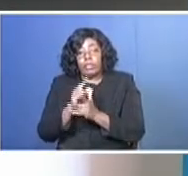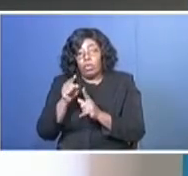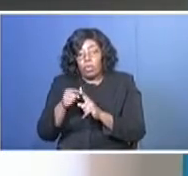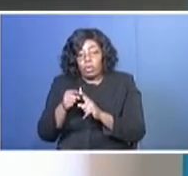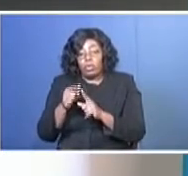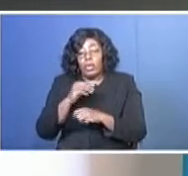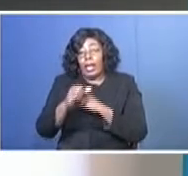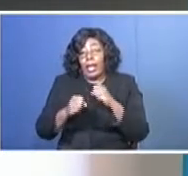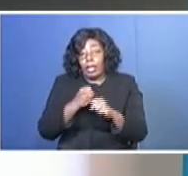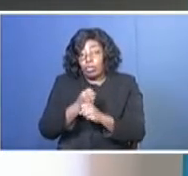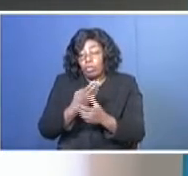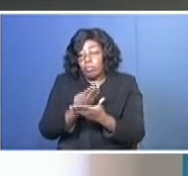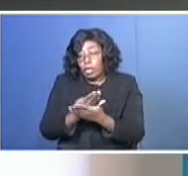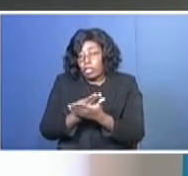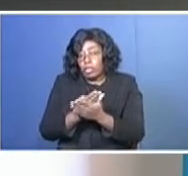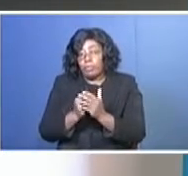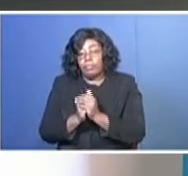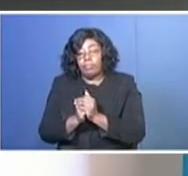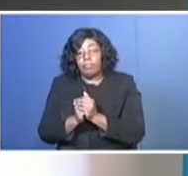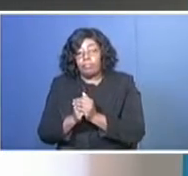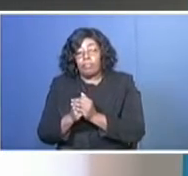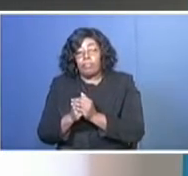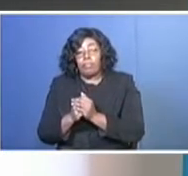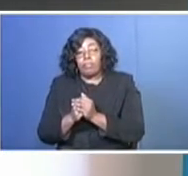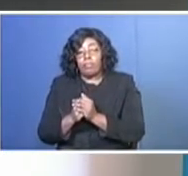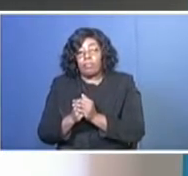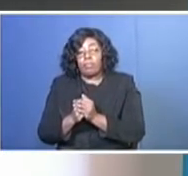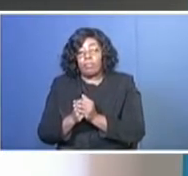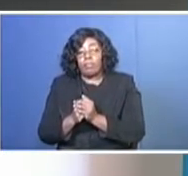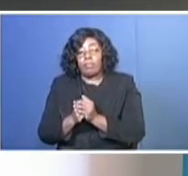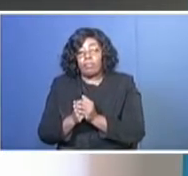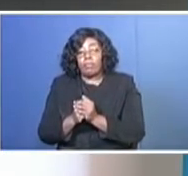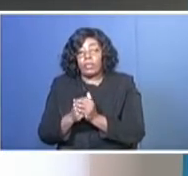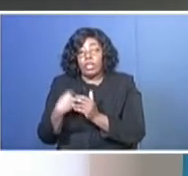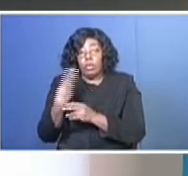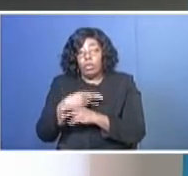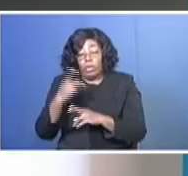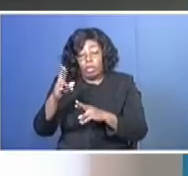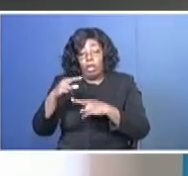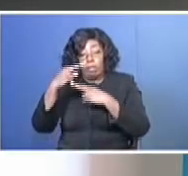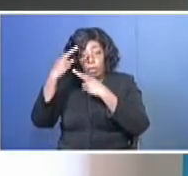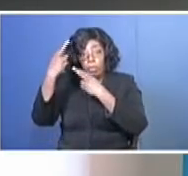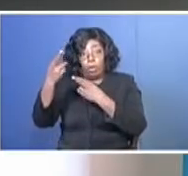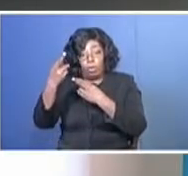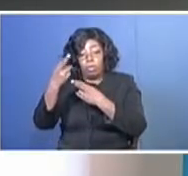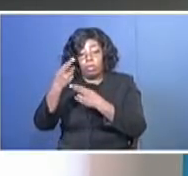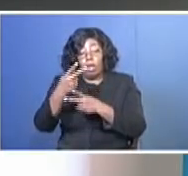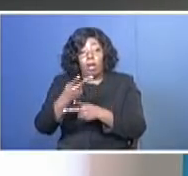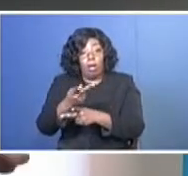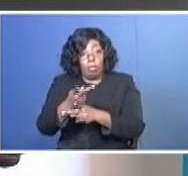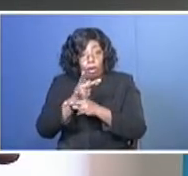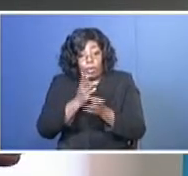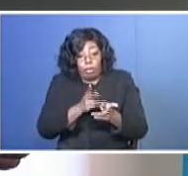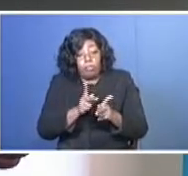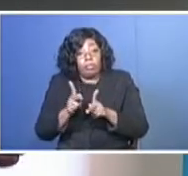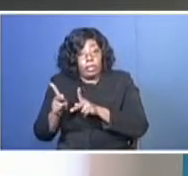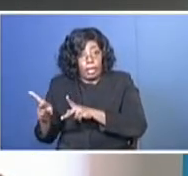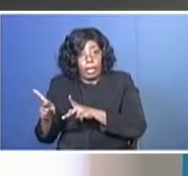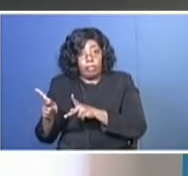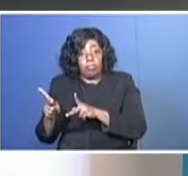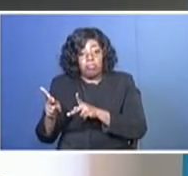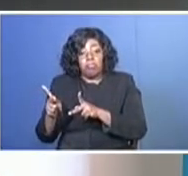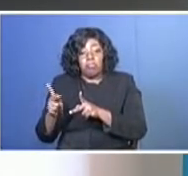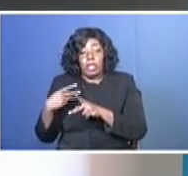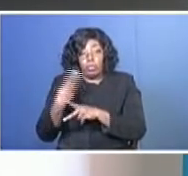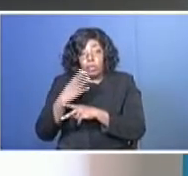annual budget, most likely we'll propose another borrowing plan, and we expect that we'll be borrowing